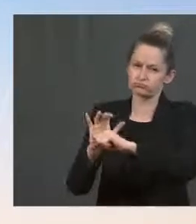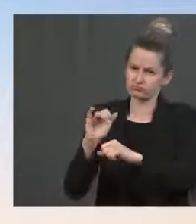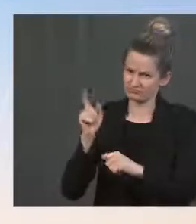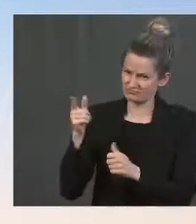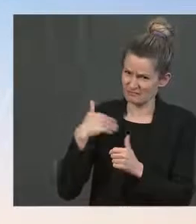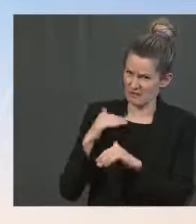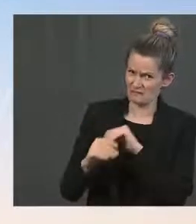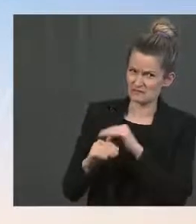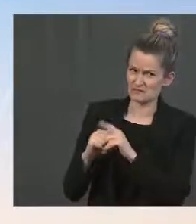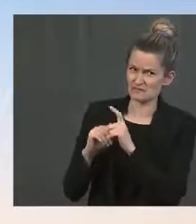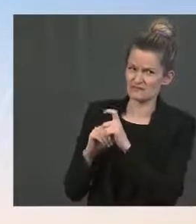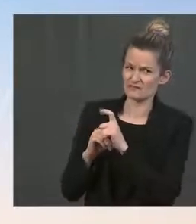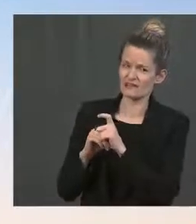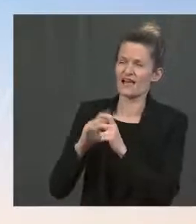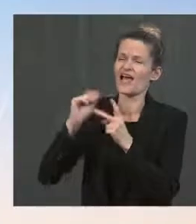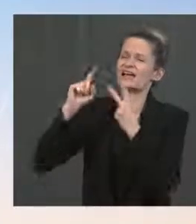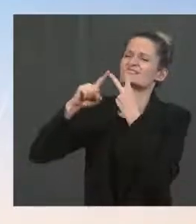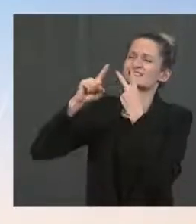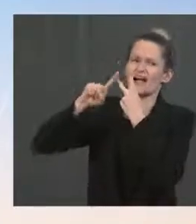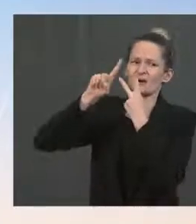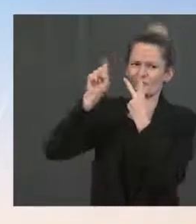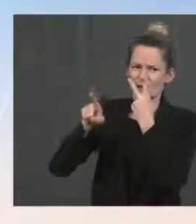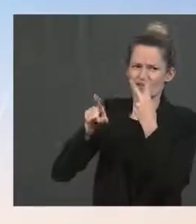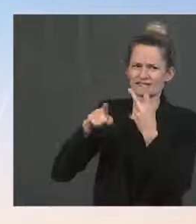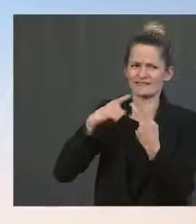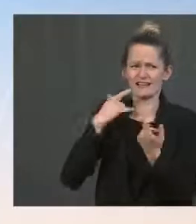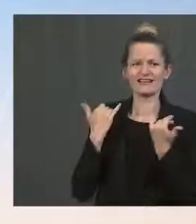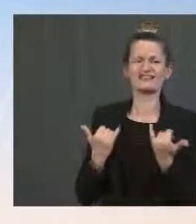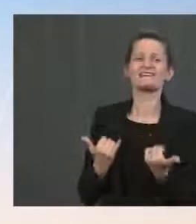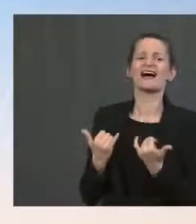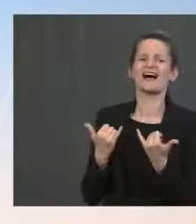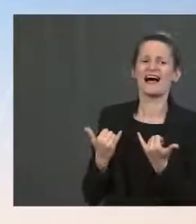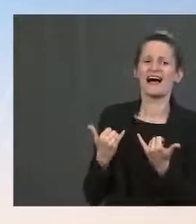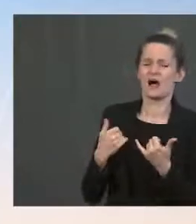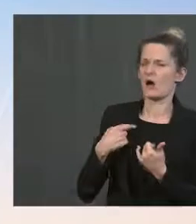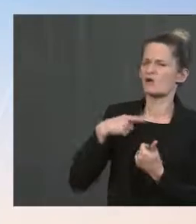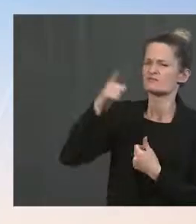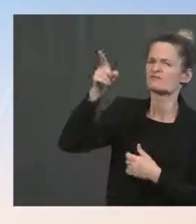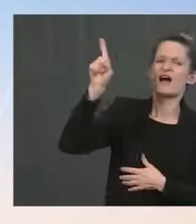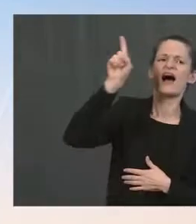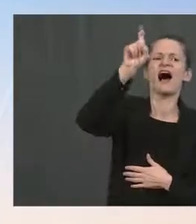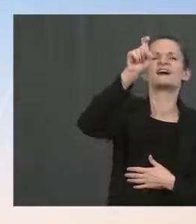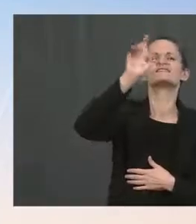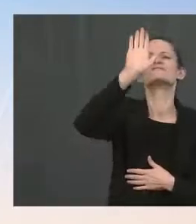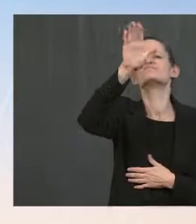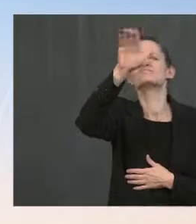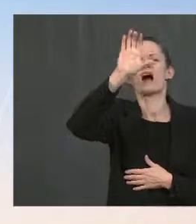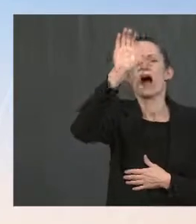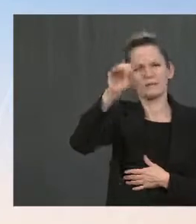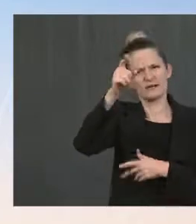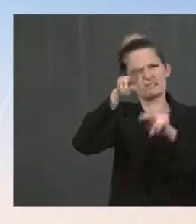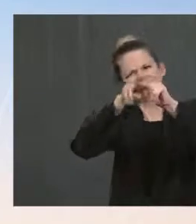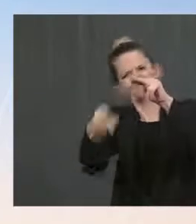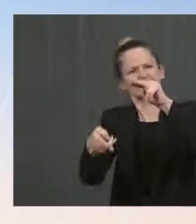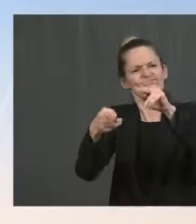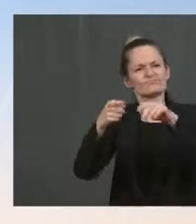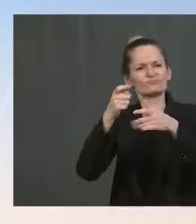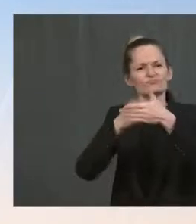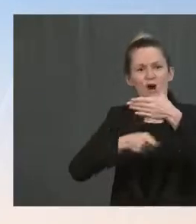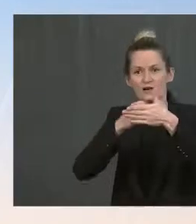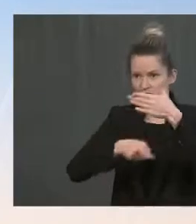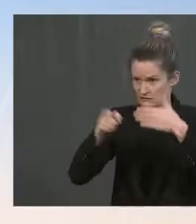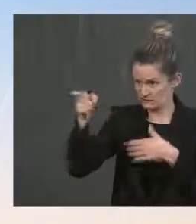this posture may preemptively cause companies to lower prices or be more willing. Have you seen any tangible results tied to